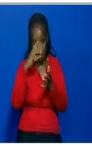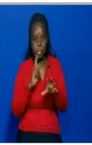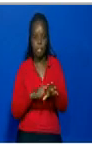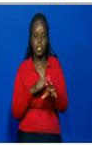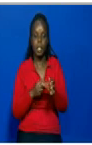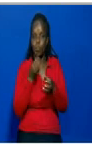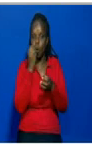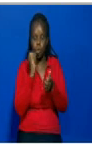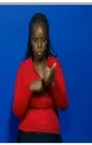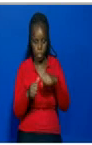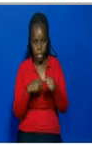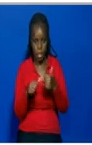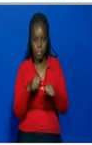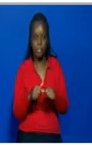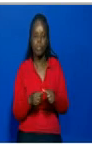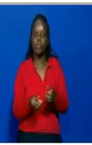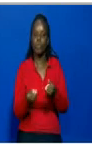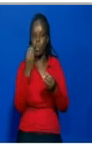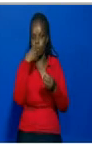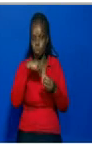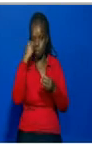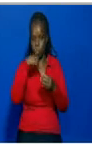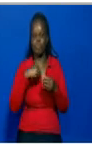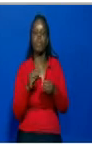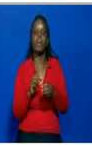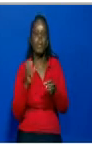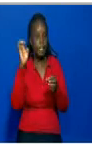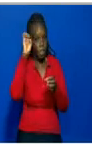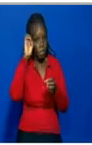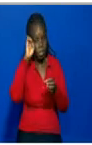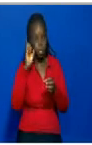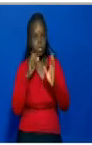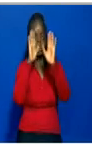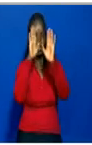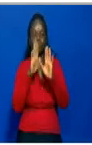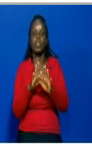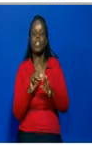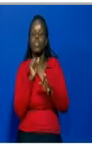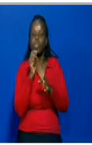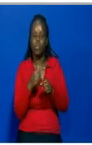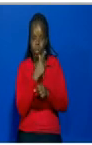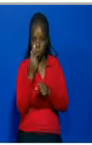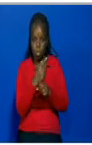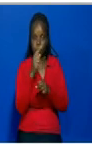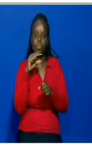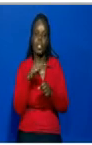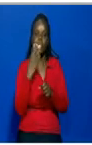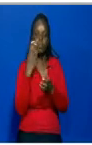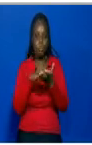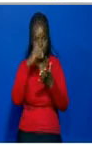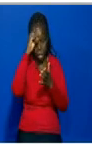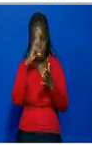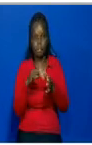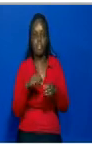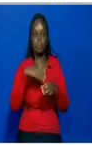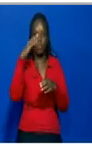home science, and we have consumer education. Now, consumer education is important not only for grade 4 learners but really even for